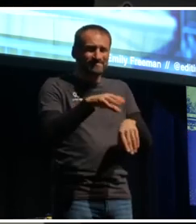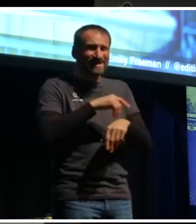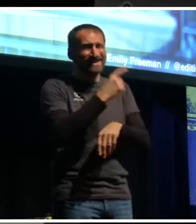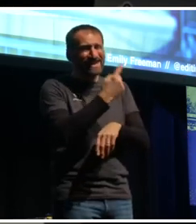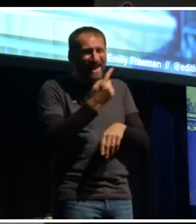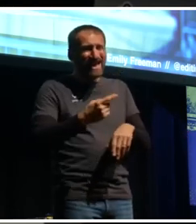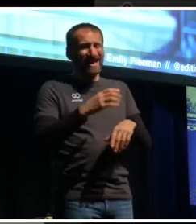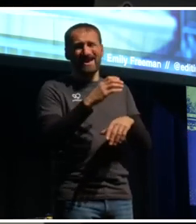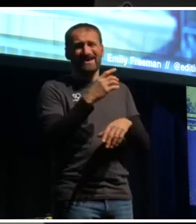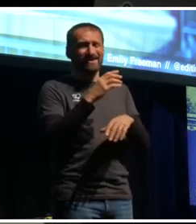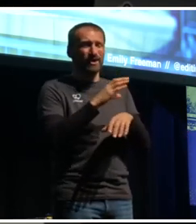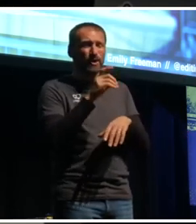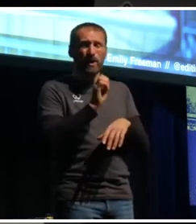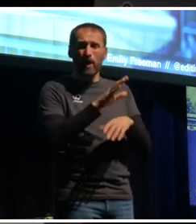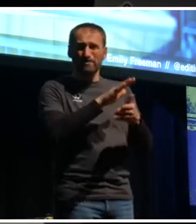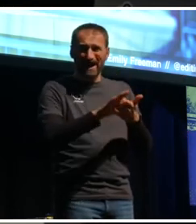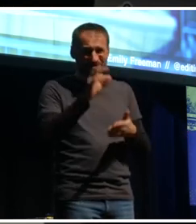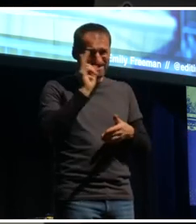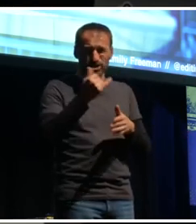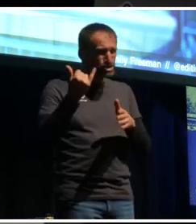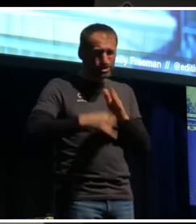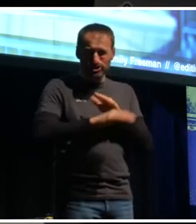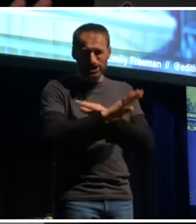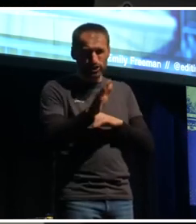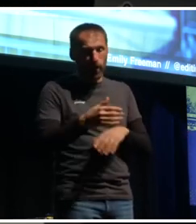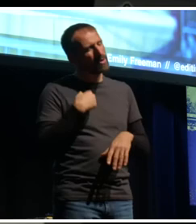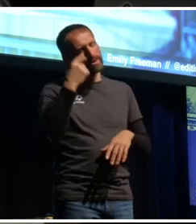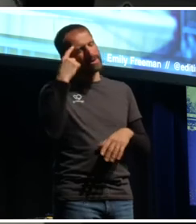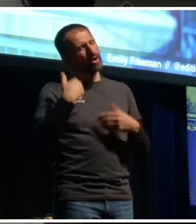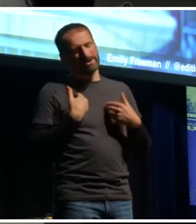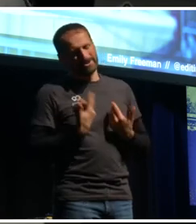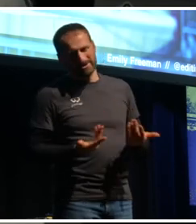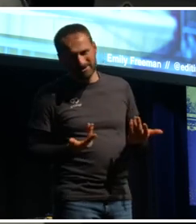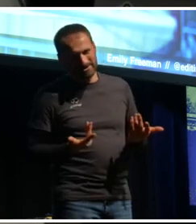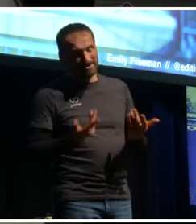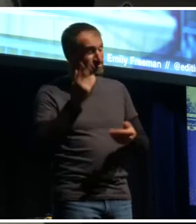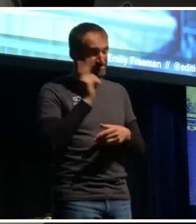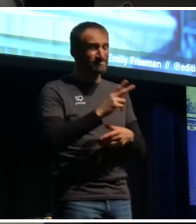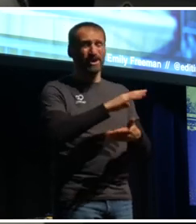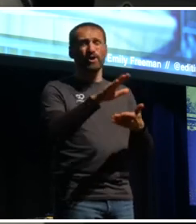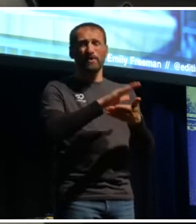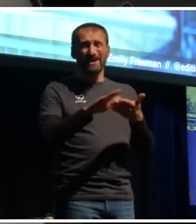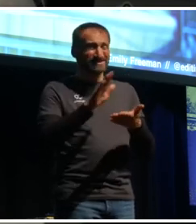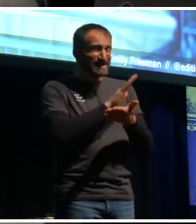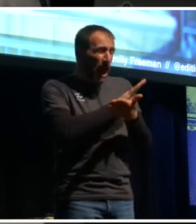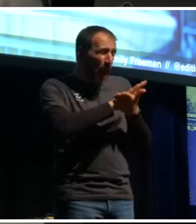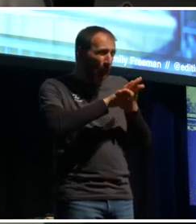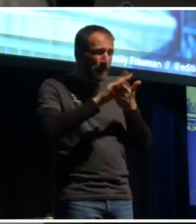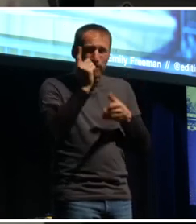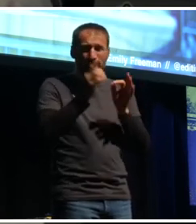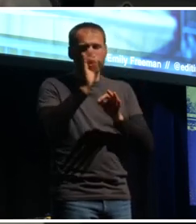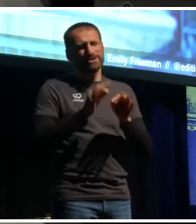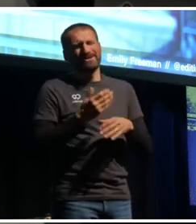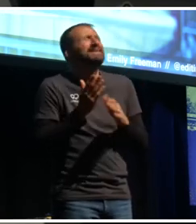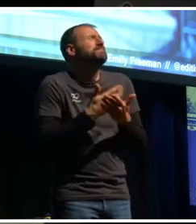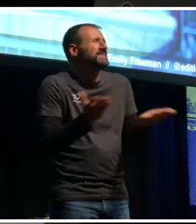show. I've never met a code base that was 100% neat and tidy. They just don't exist. We